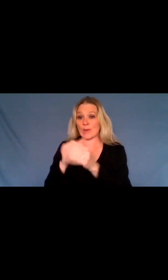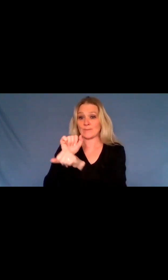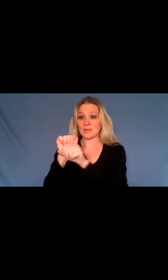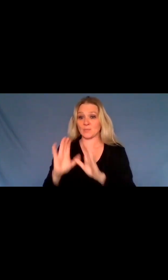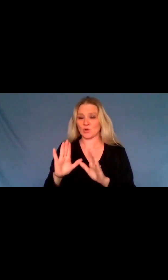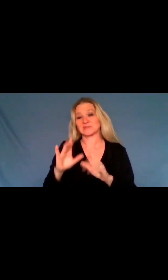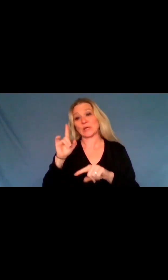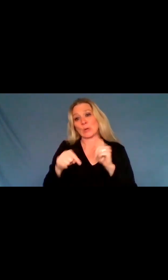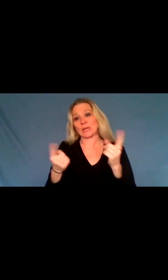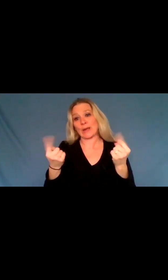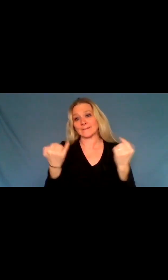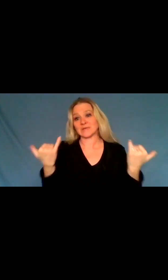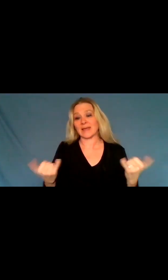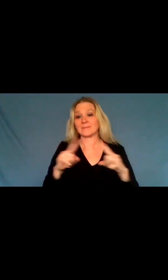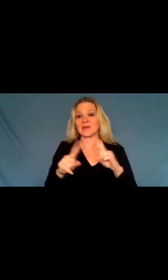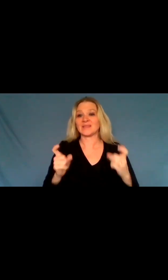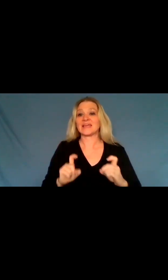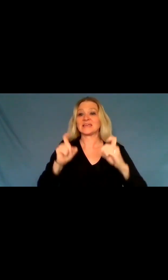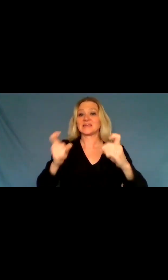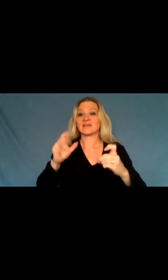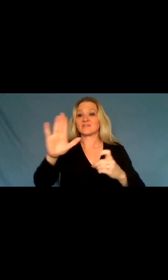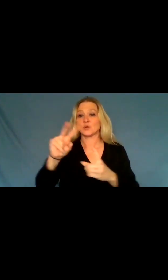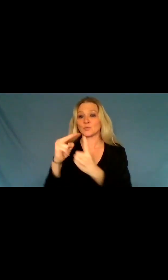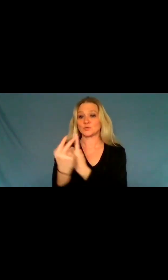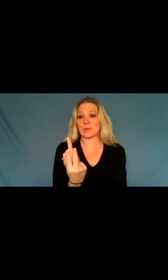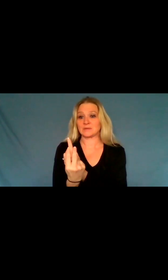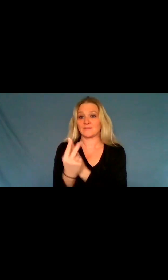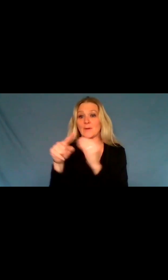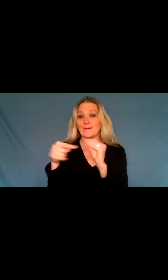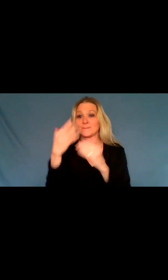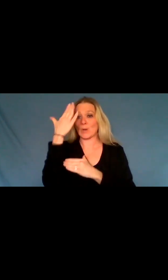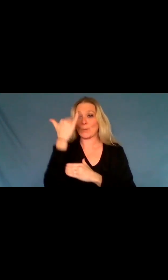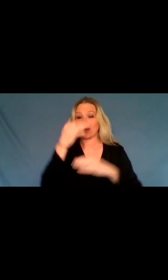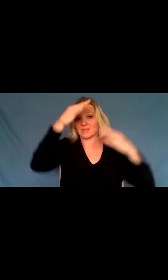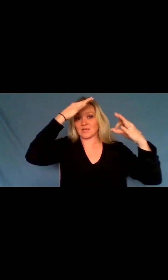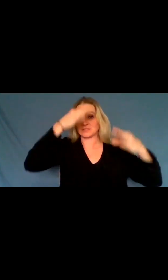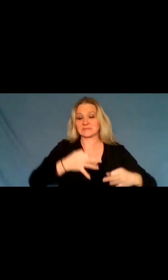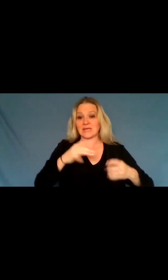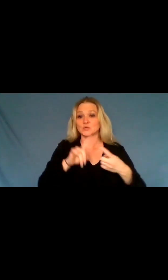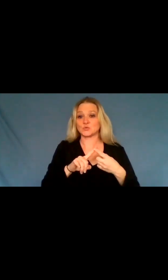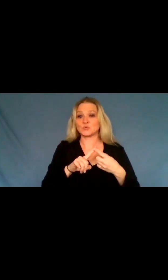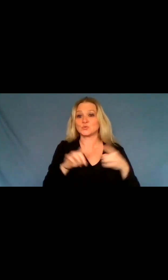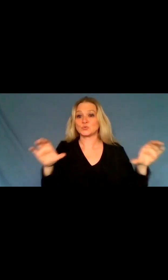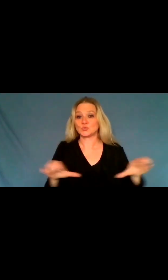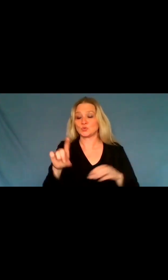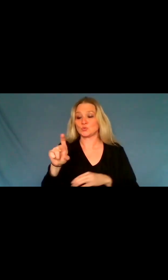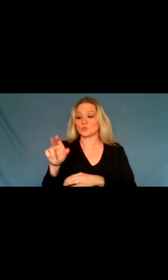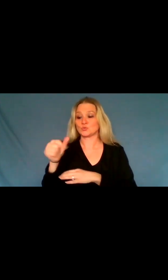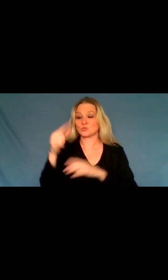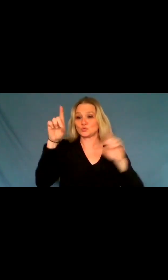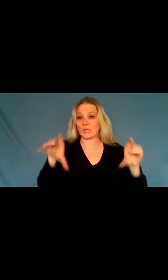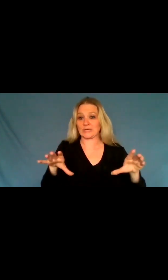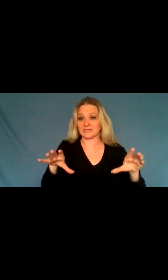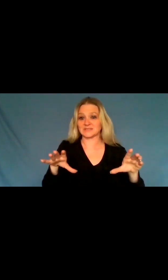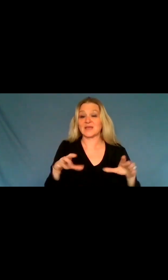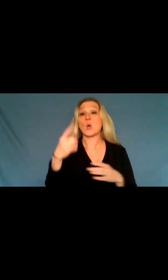that couldn't be here today, but they did give their perspectives on why they choose to drug test. And